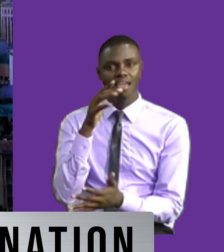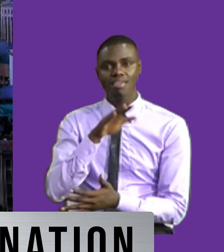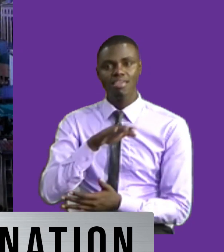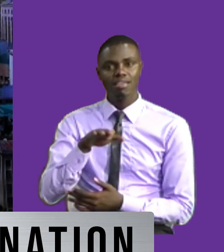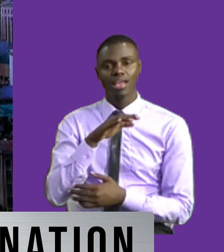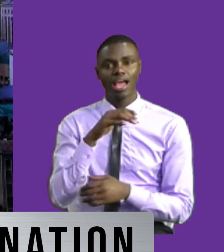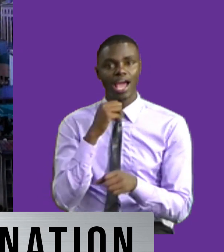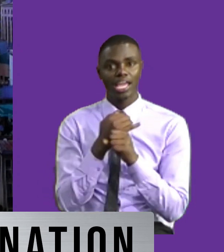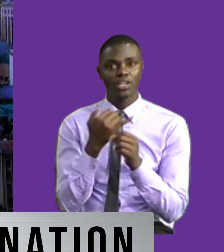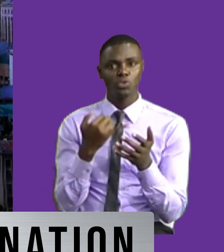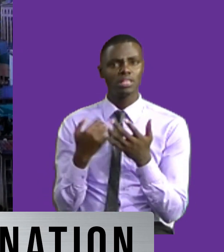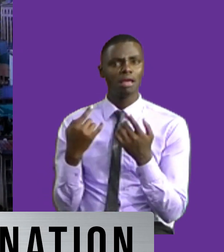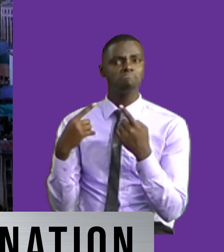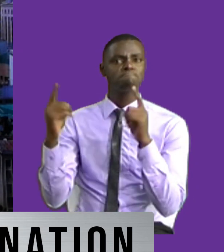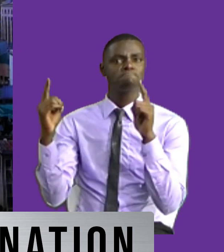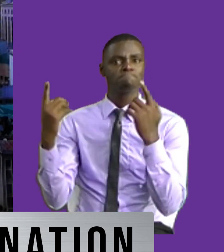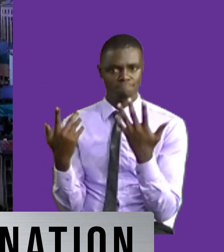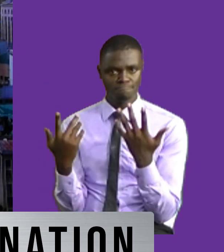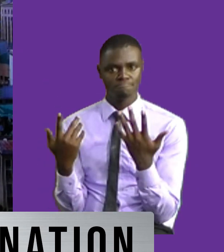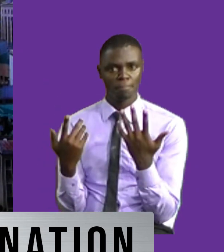and do it there successfully,